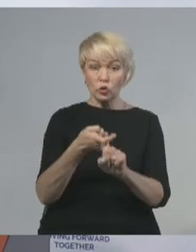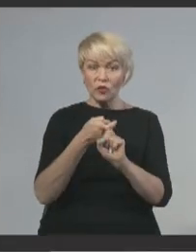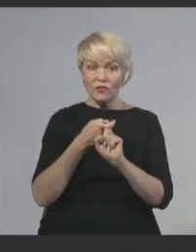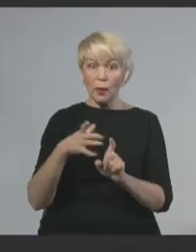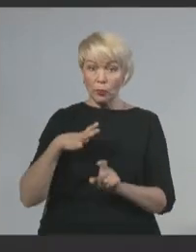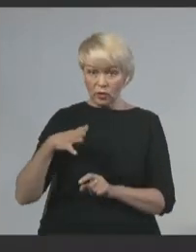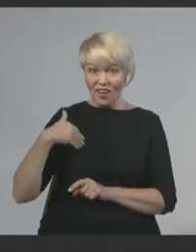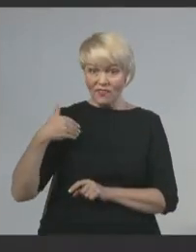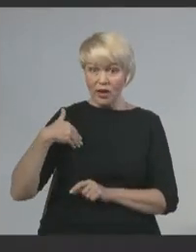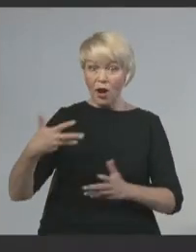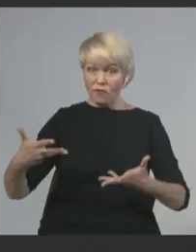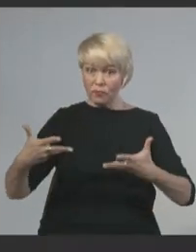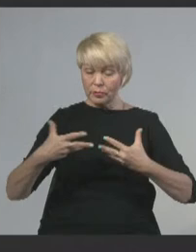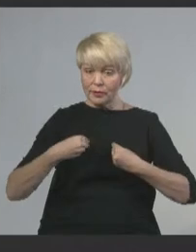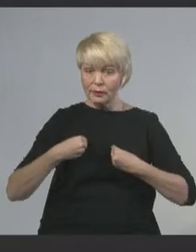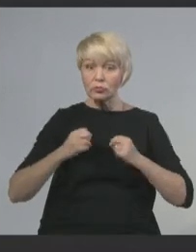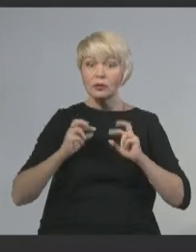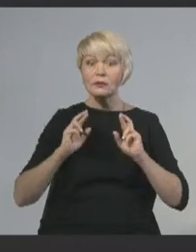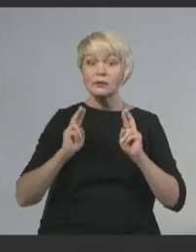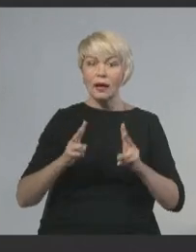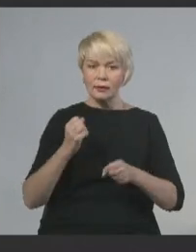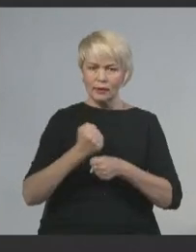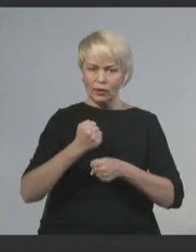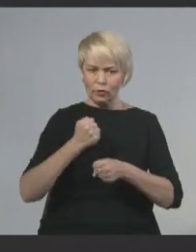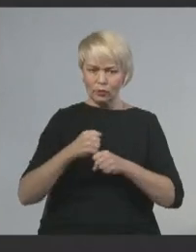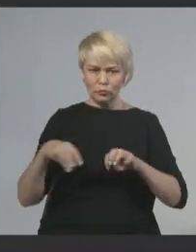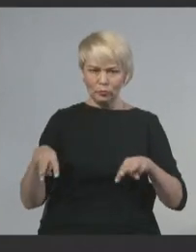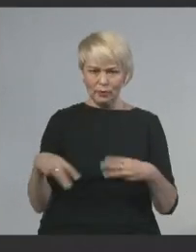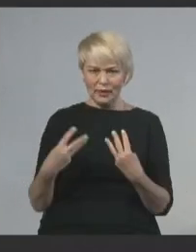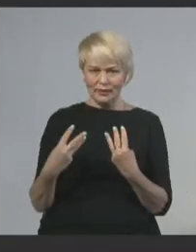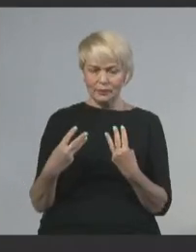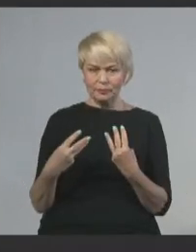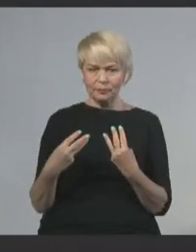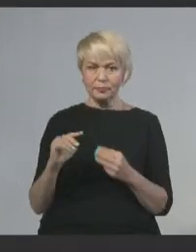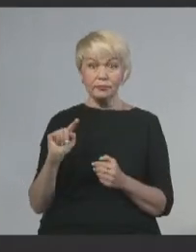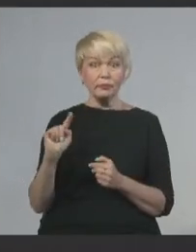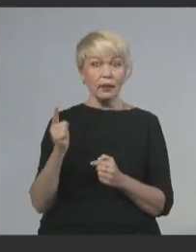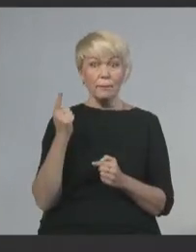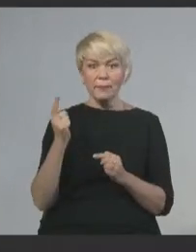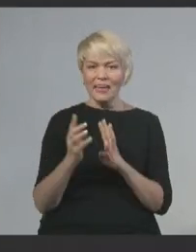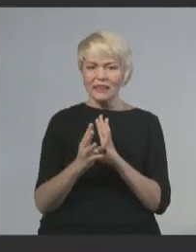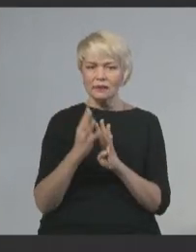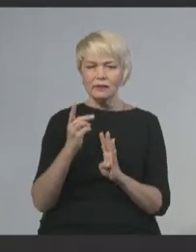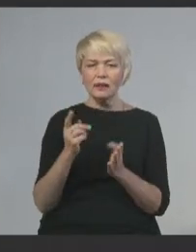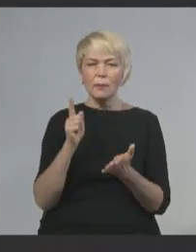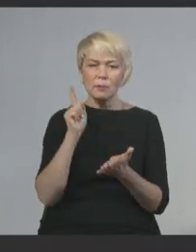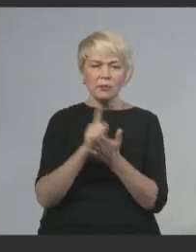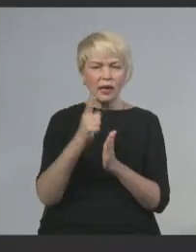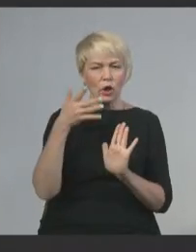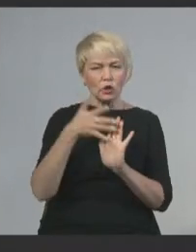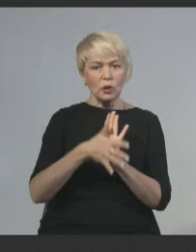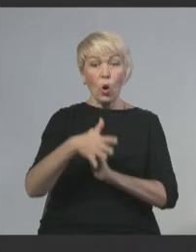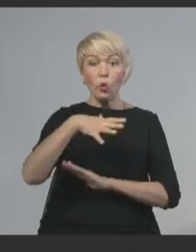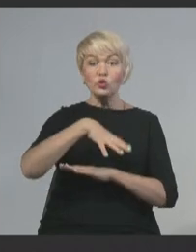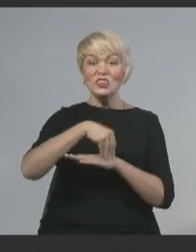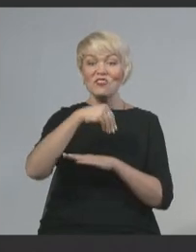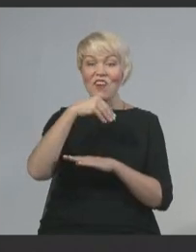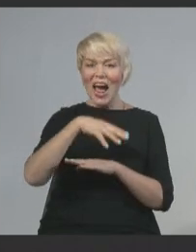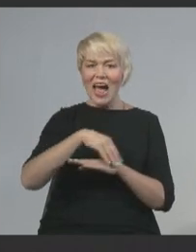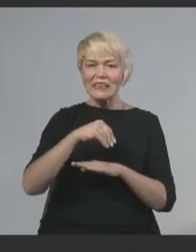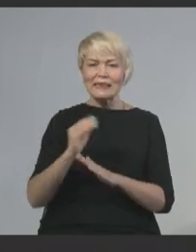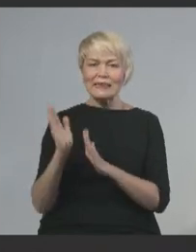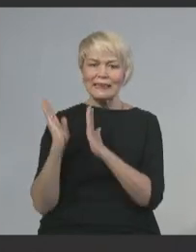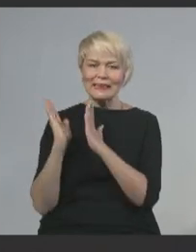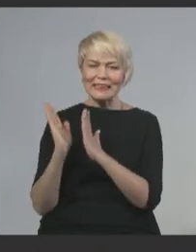well i think first of all you have to understand that sweden has a system where politicians